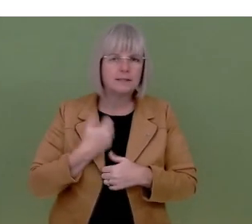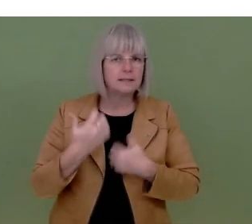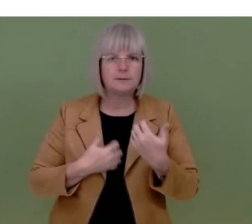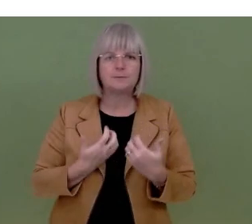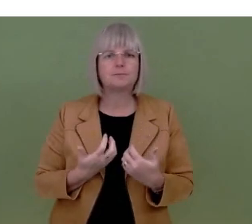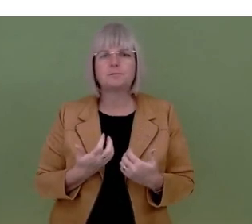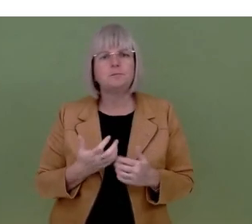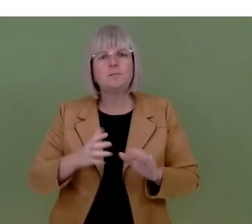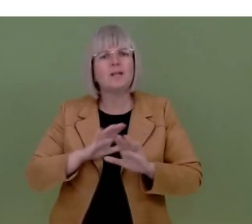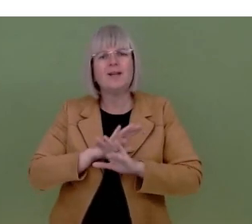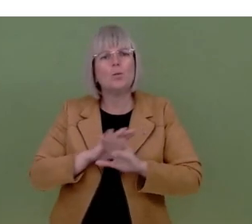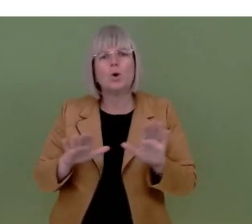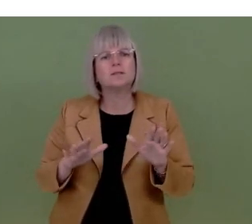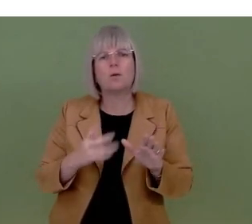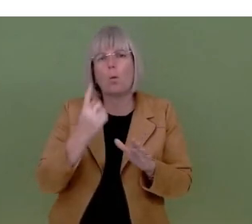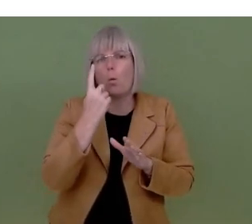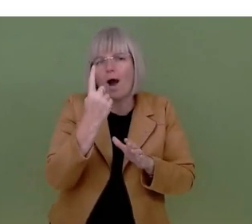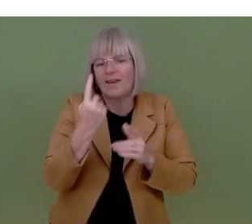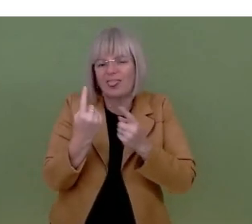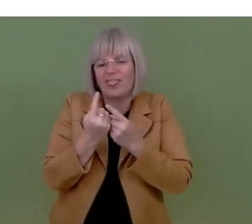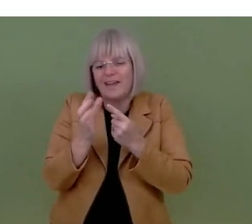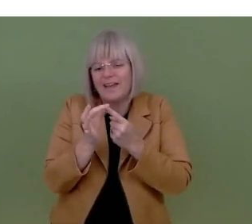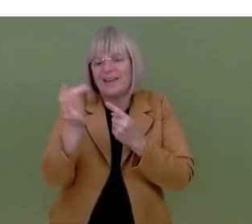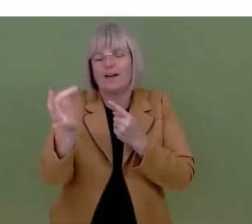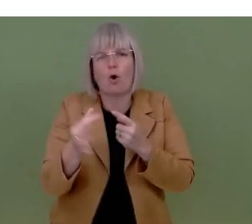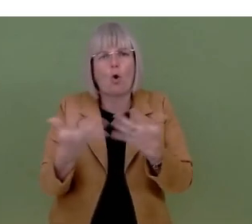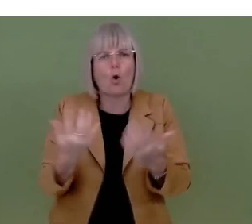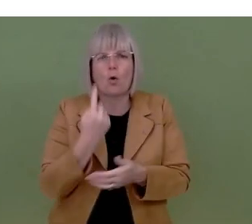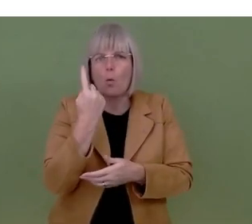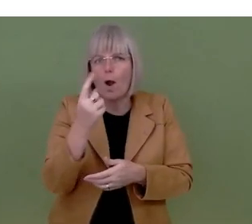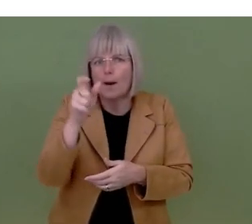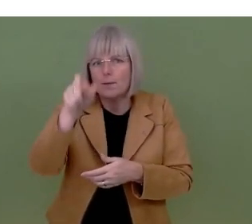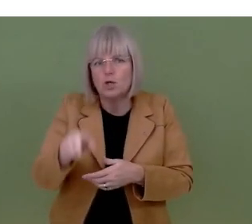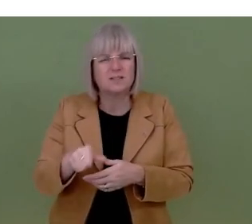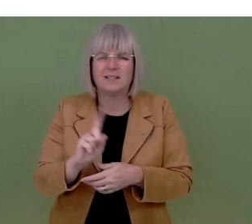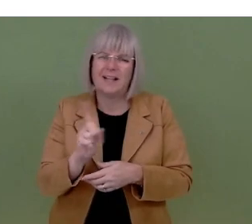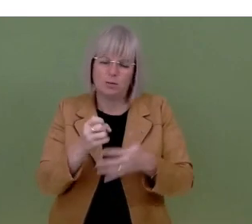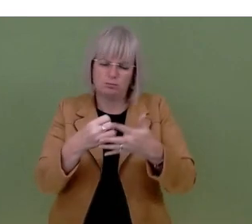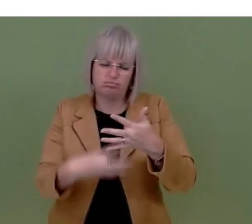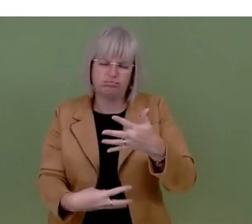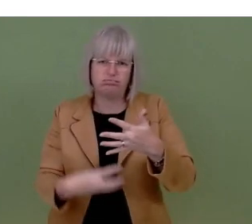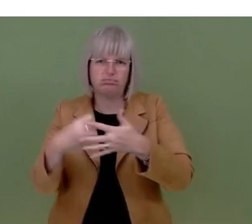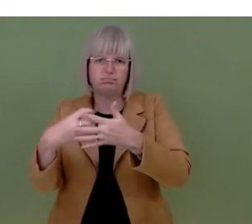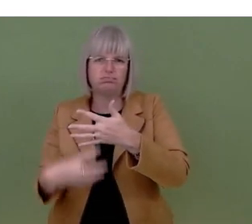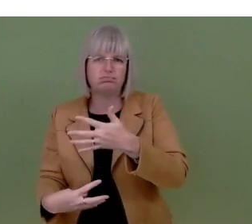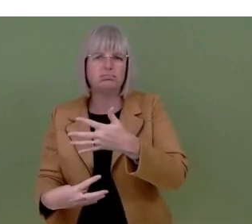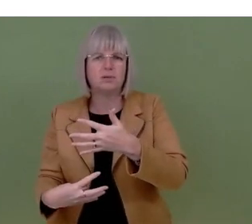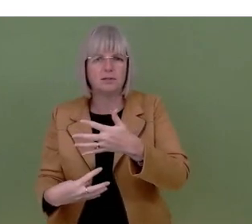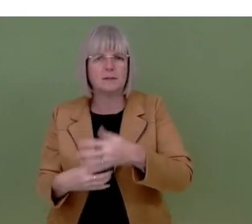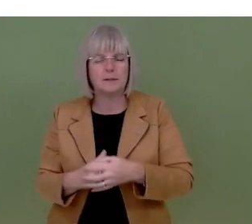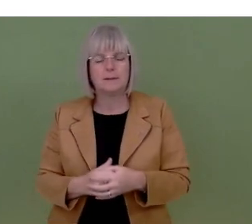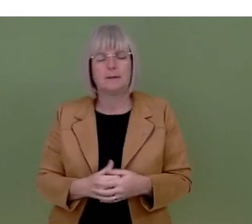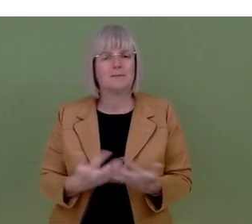it. And when somebody is at that low ebb of being physically lying in a